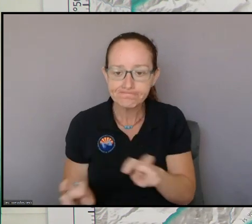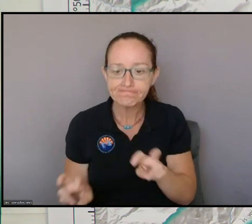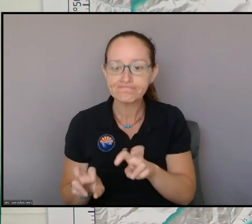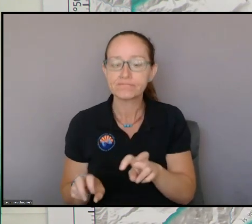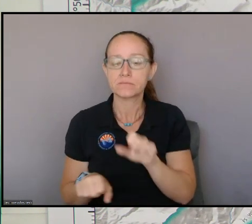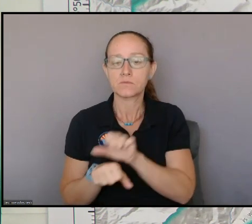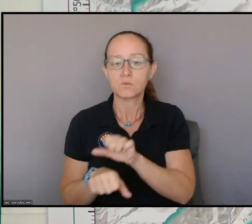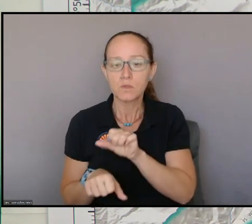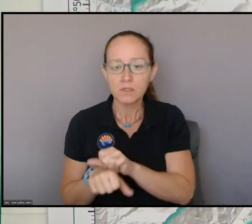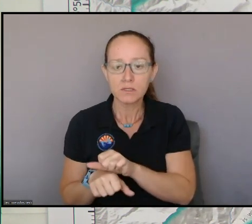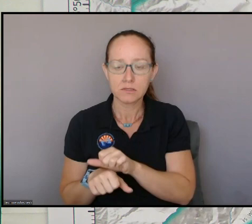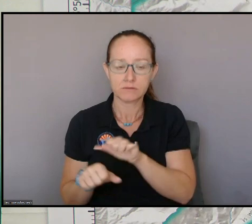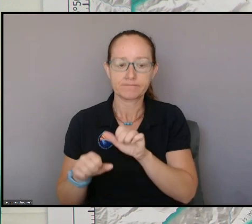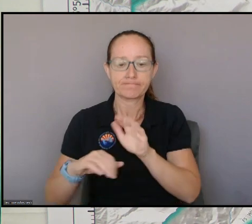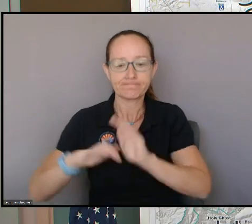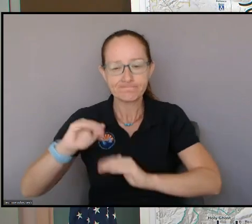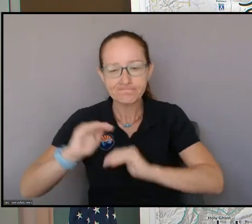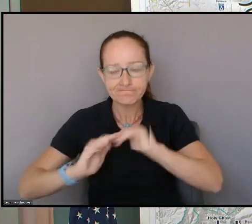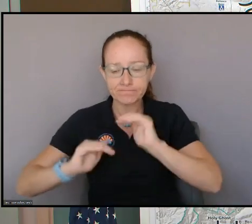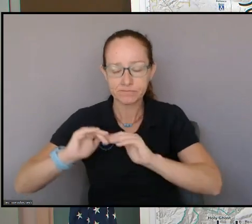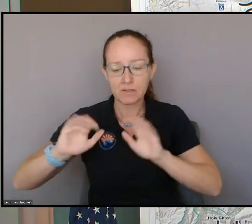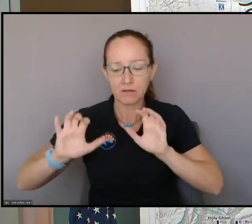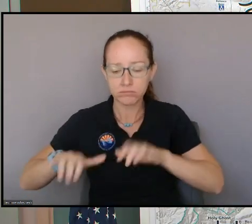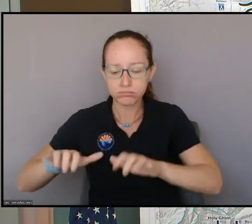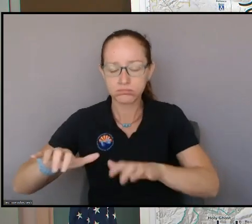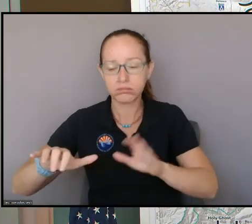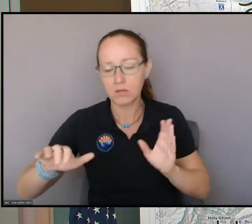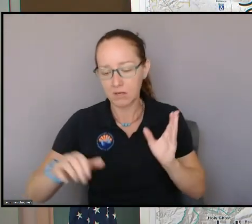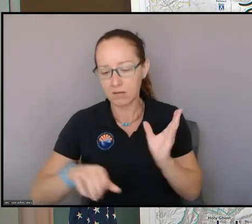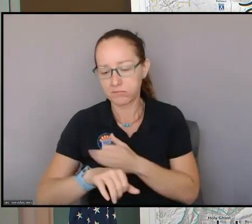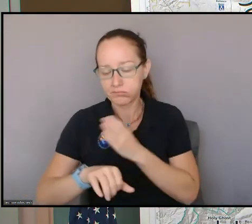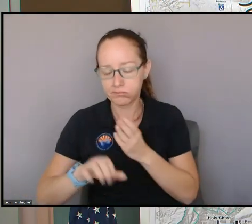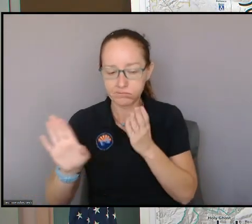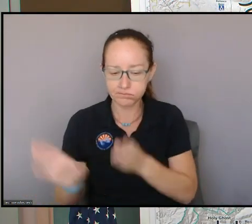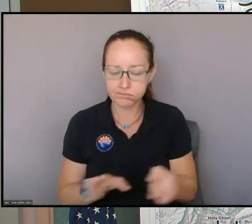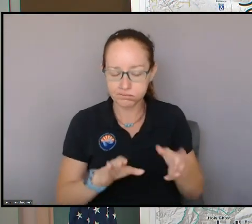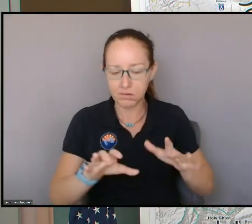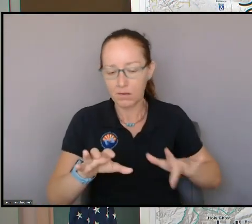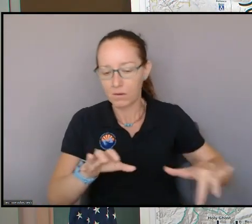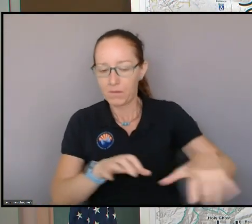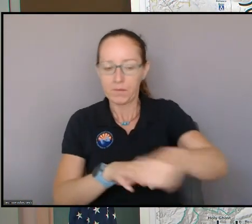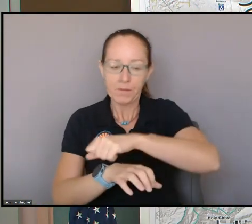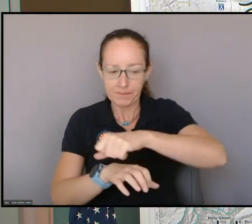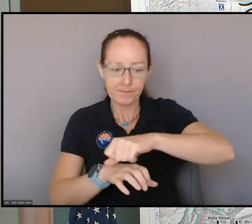continuing the work on the structure preparation over there. So you'll still see folks over in that area.